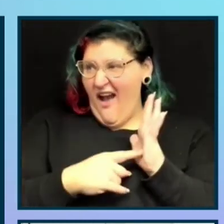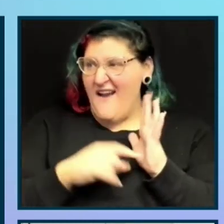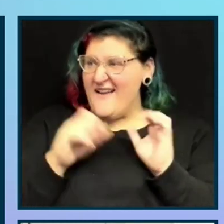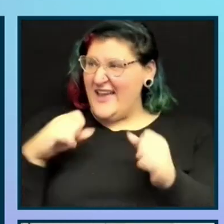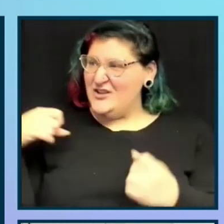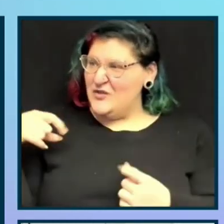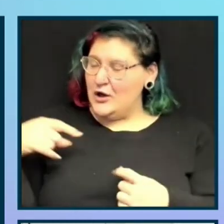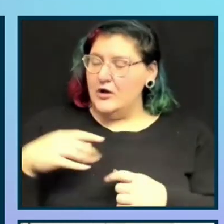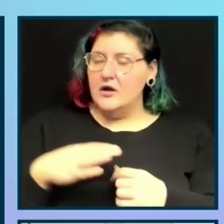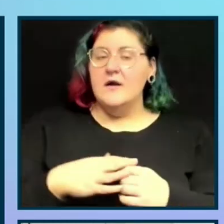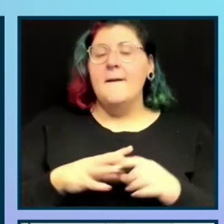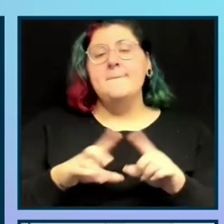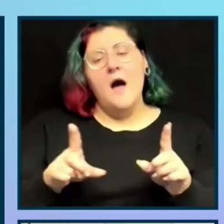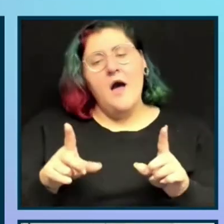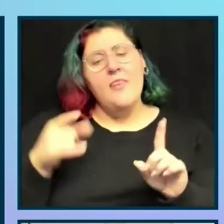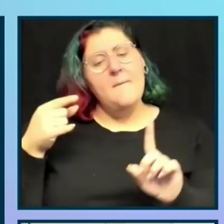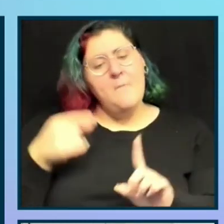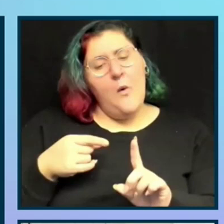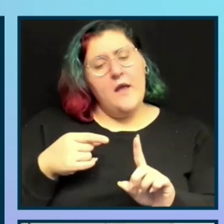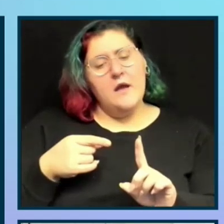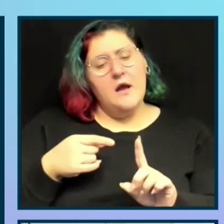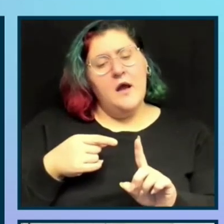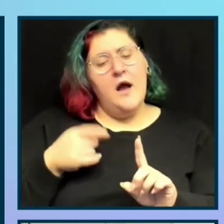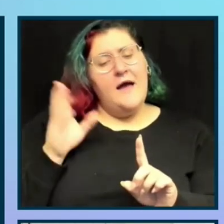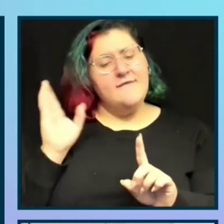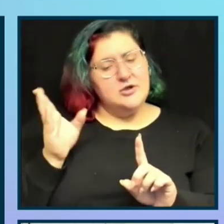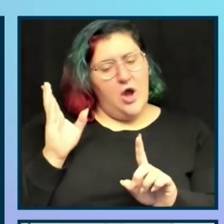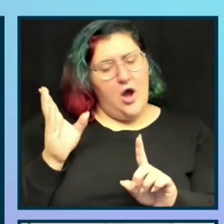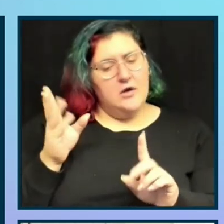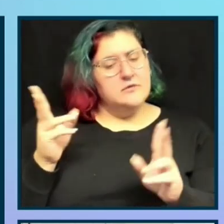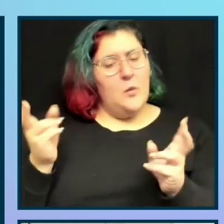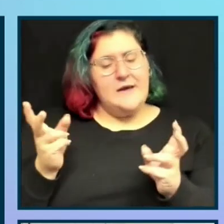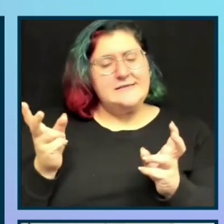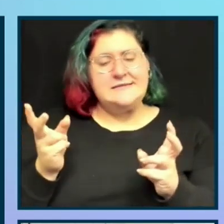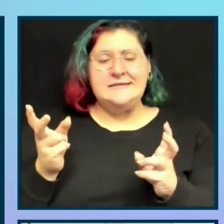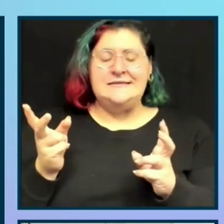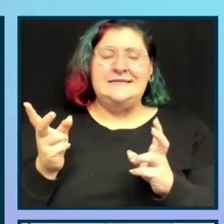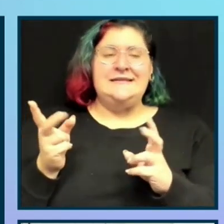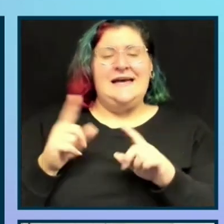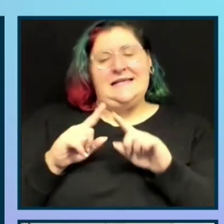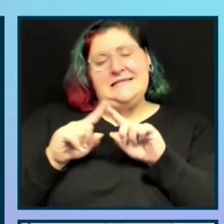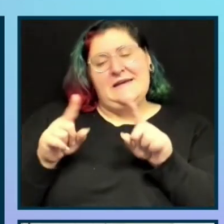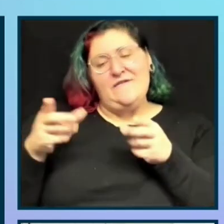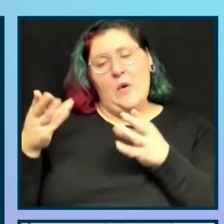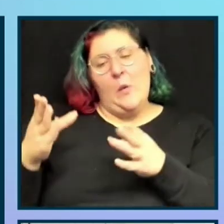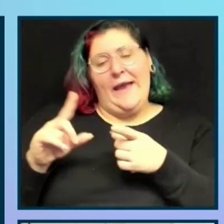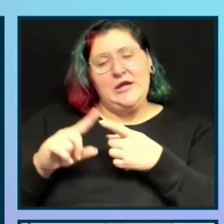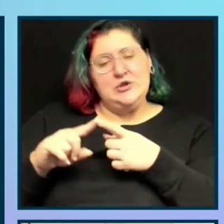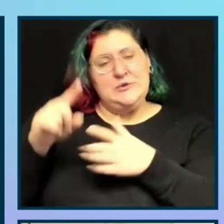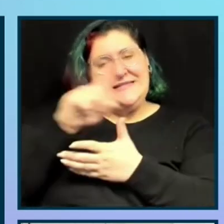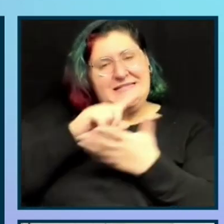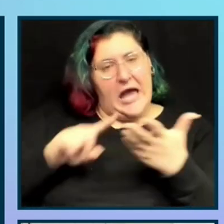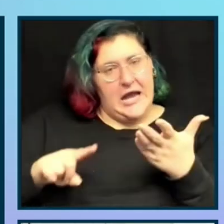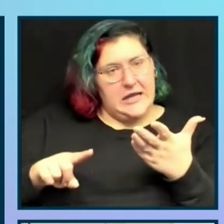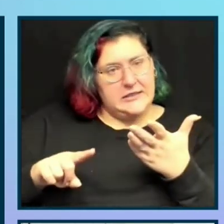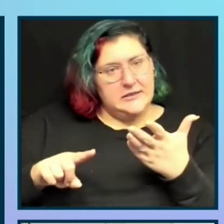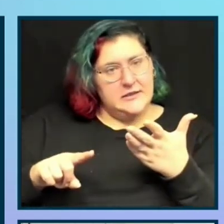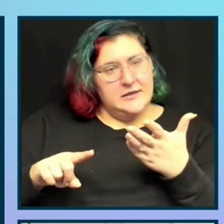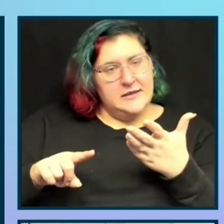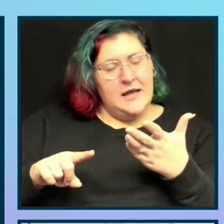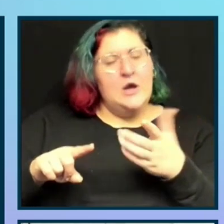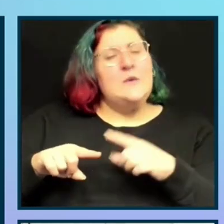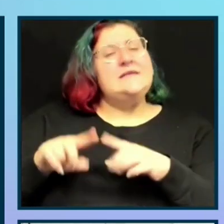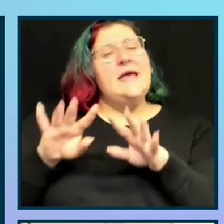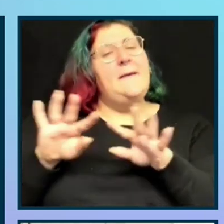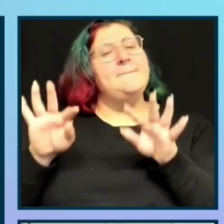about subversive design, and it was a really important aspect of the talk to prove his point. That